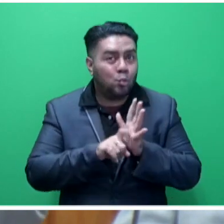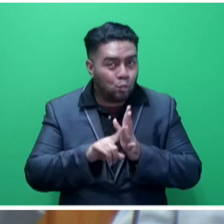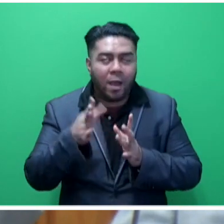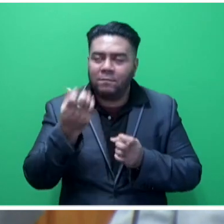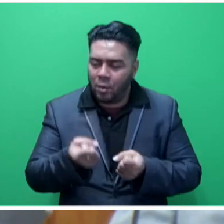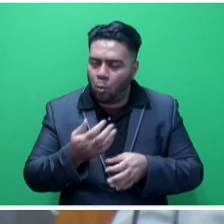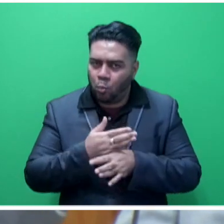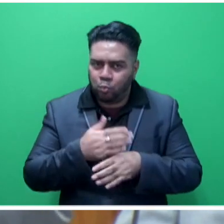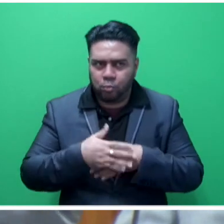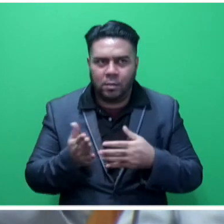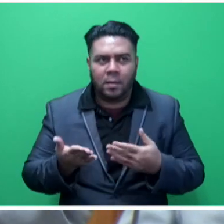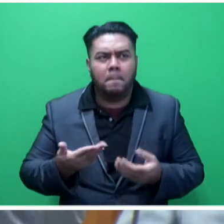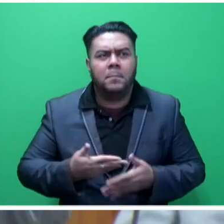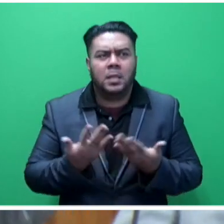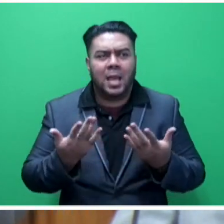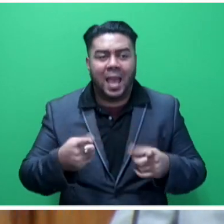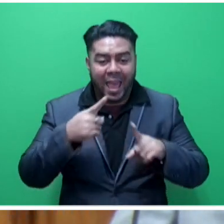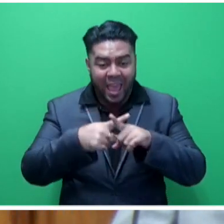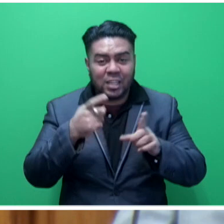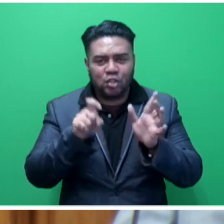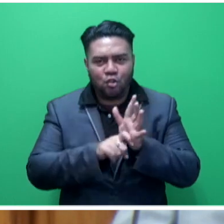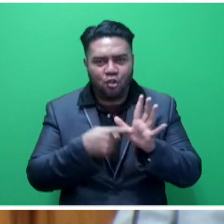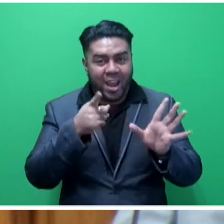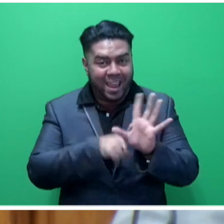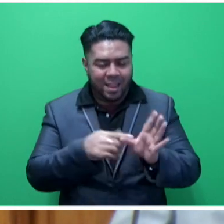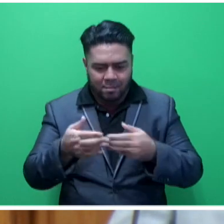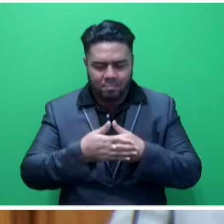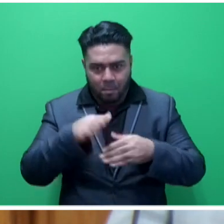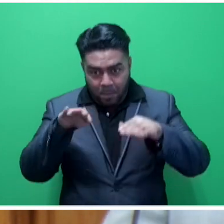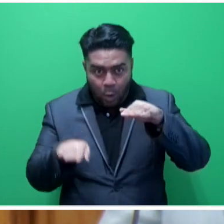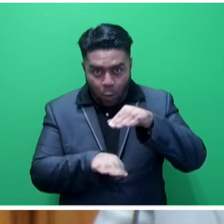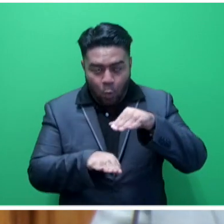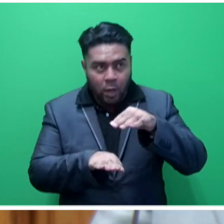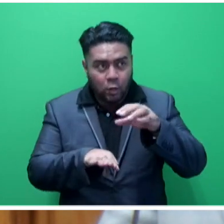big renovations that's happened at the X-ray department below, including